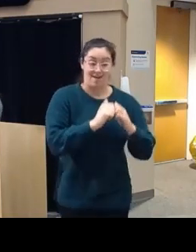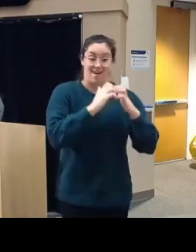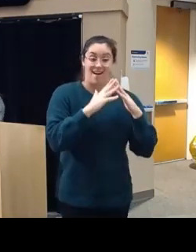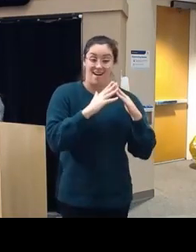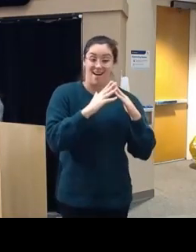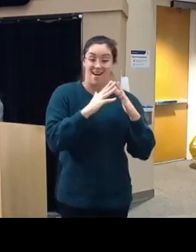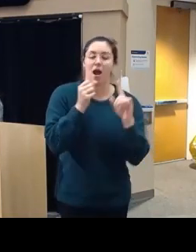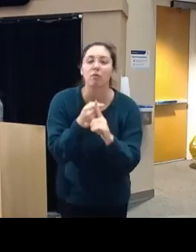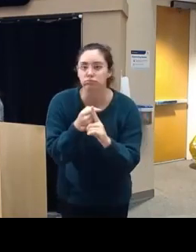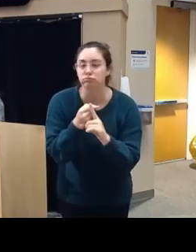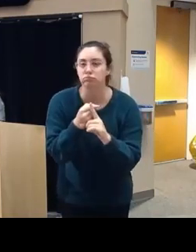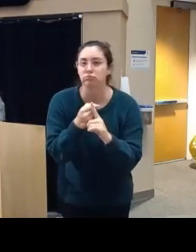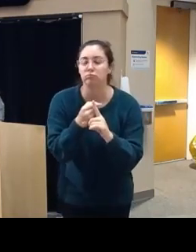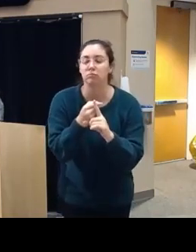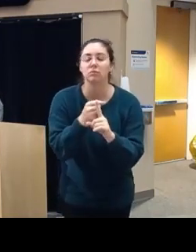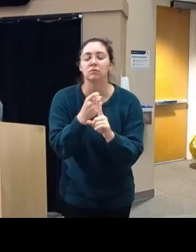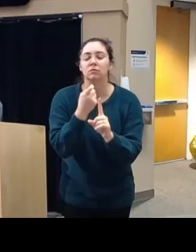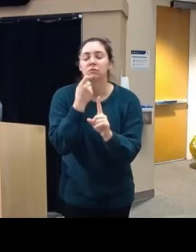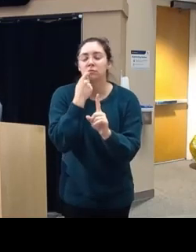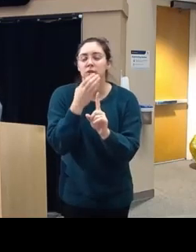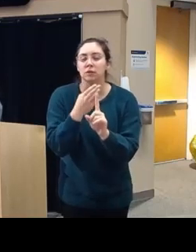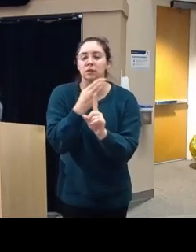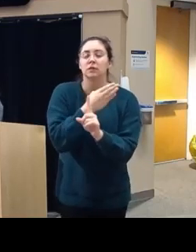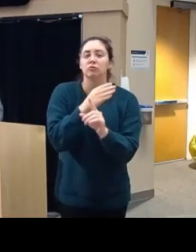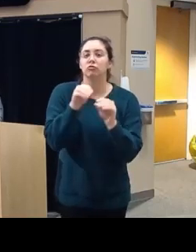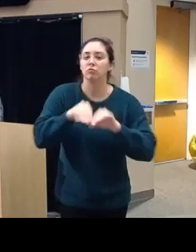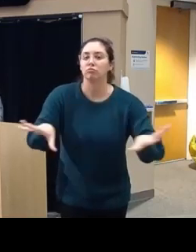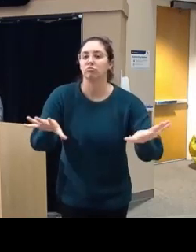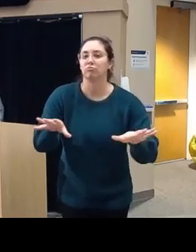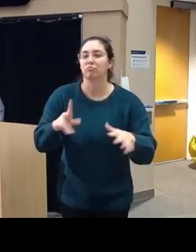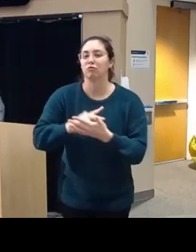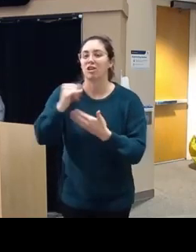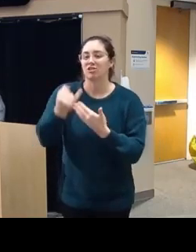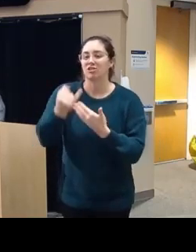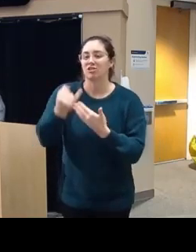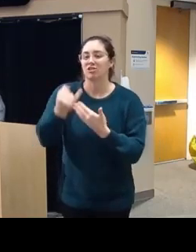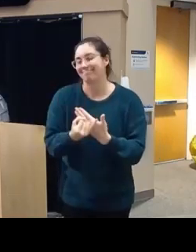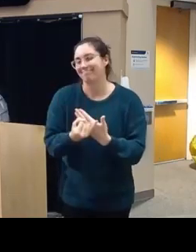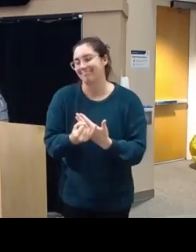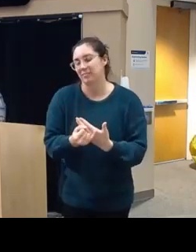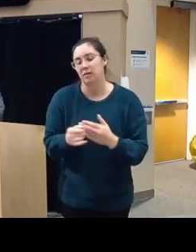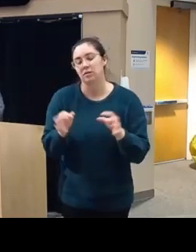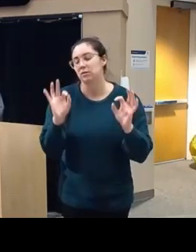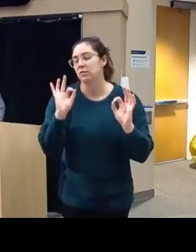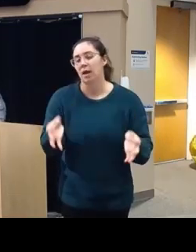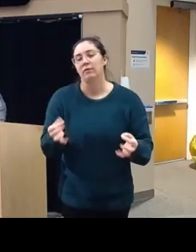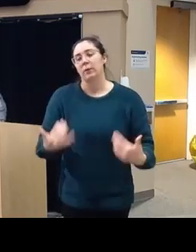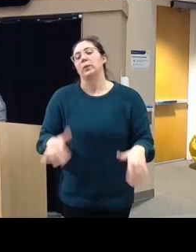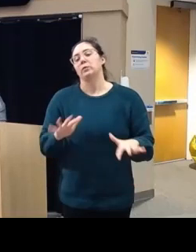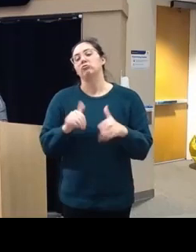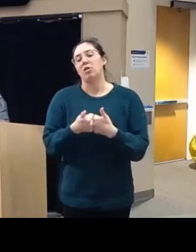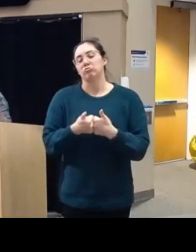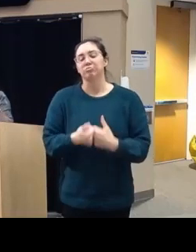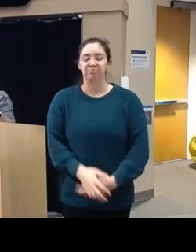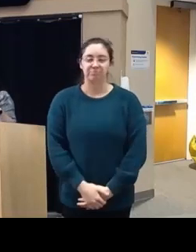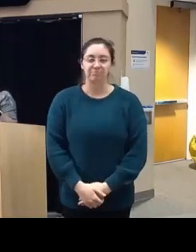implementing, not as we were planning the project, but right as we were trying to go in the field with all these projects, which was definitely a huge challenge.